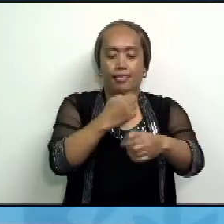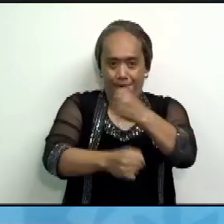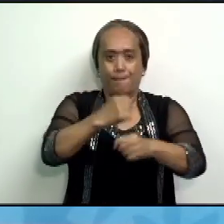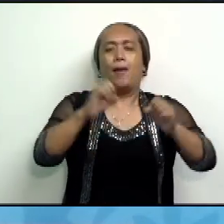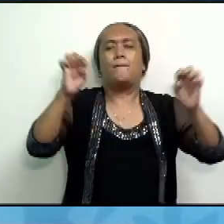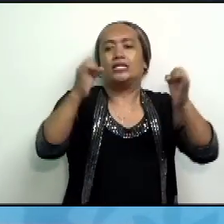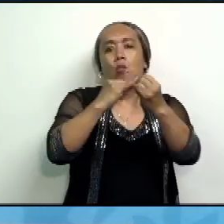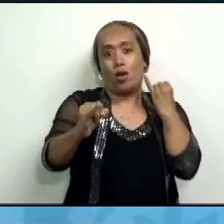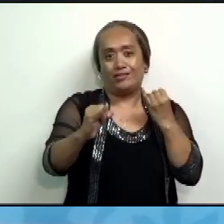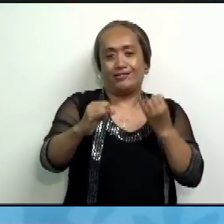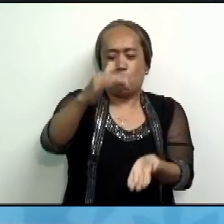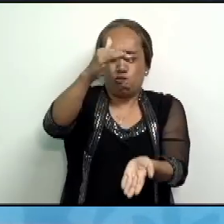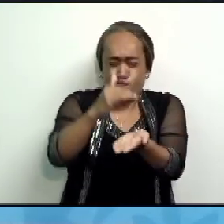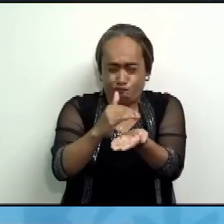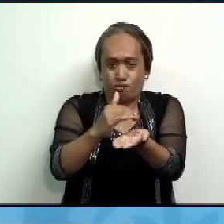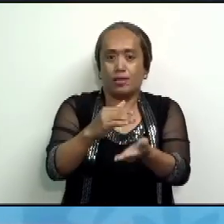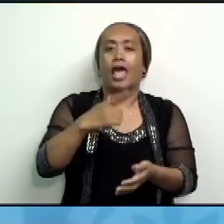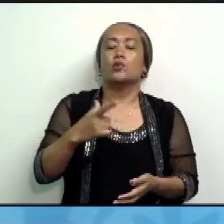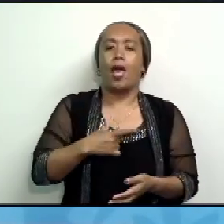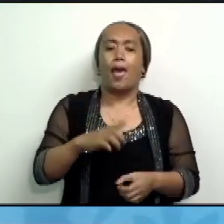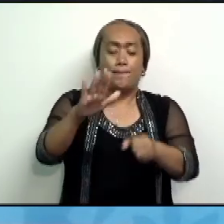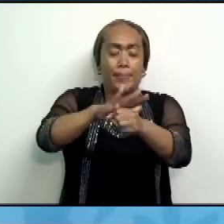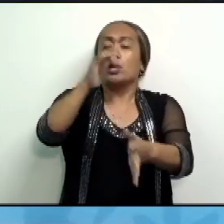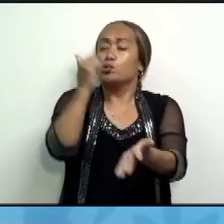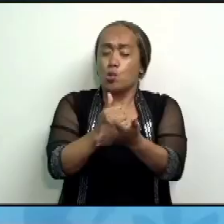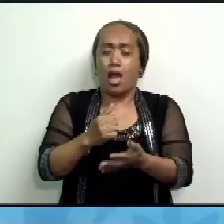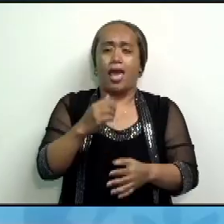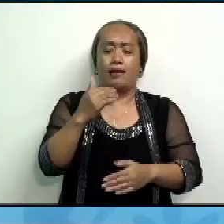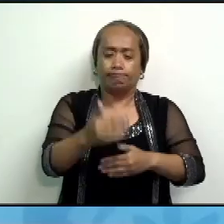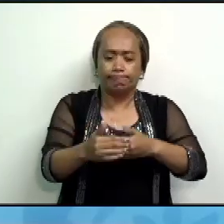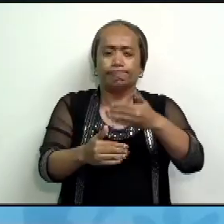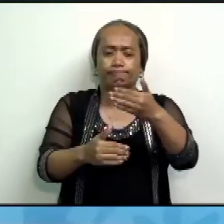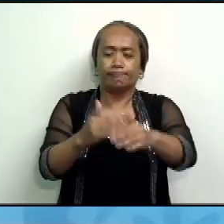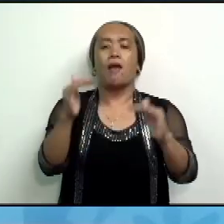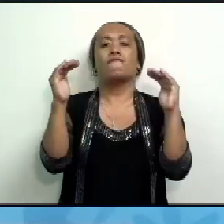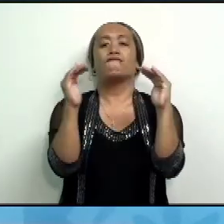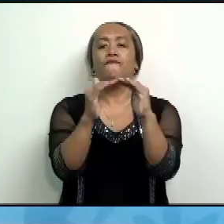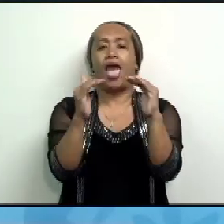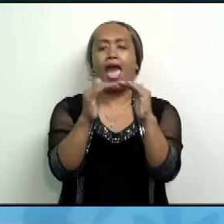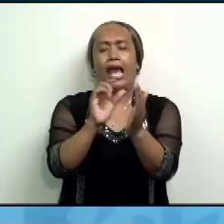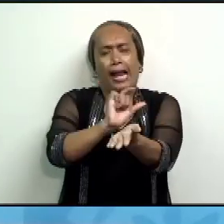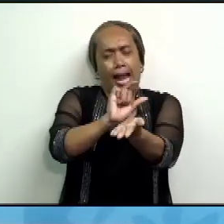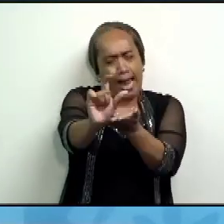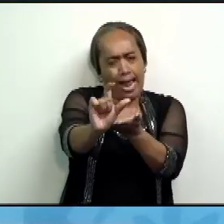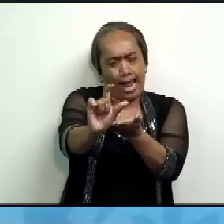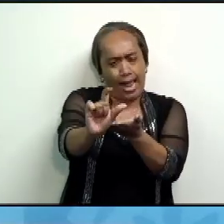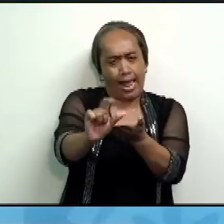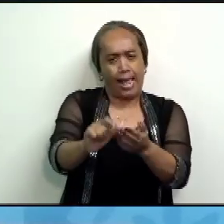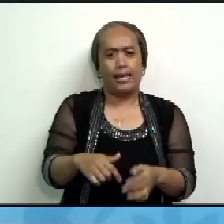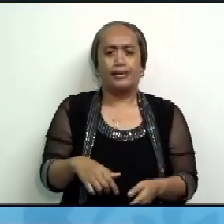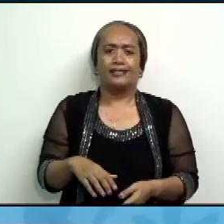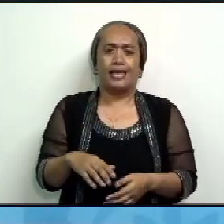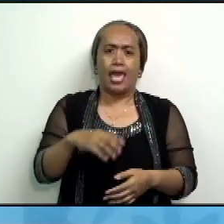measures. This ensures every step we take is fair, clear, and based